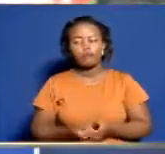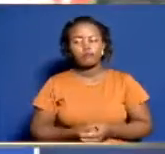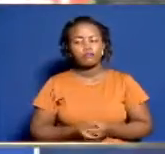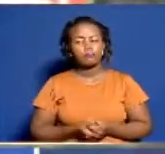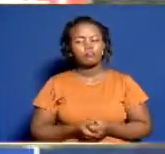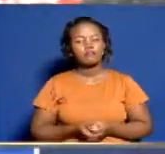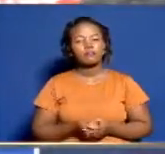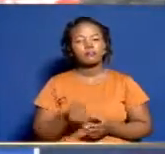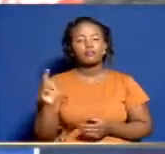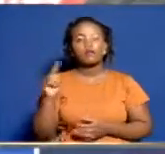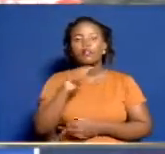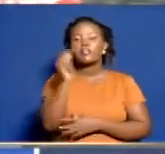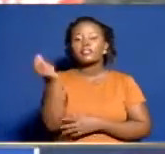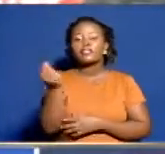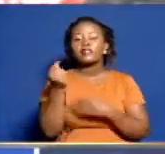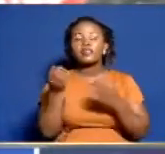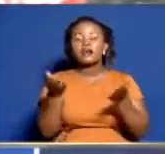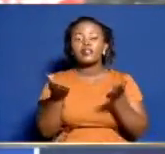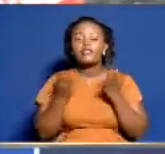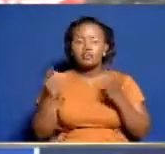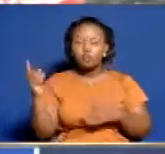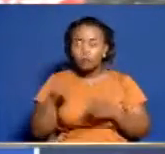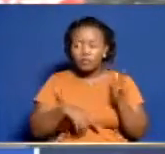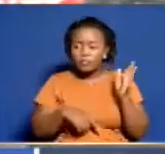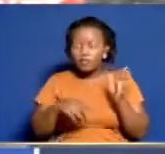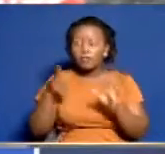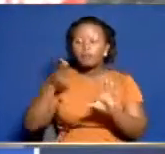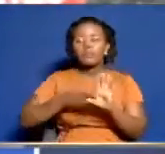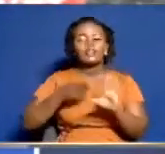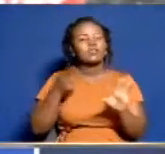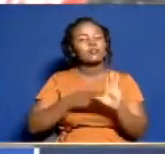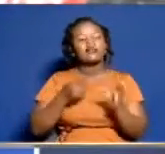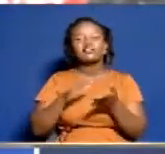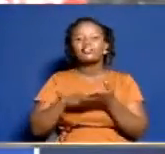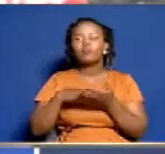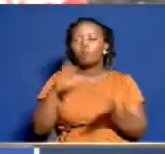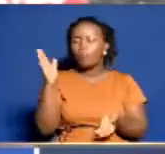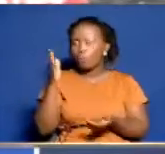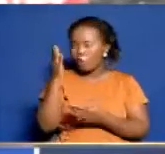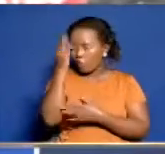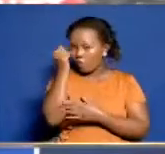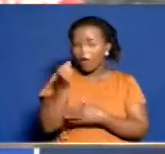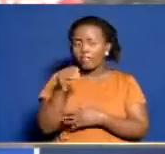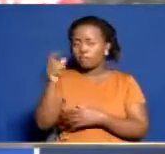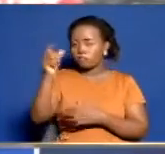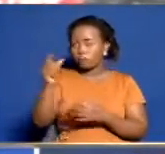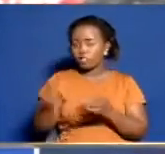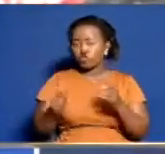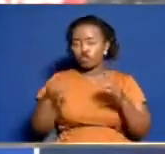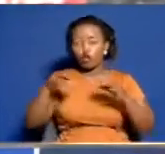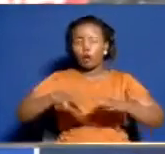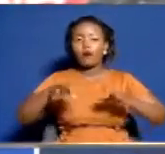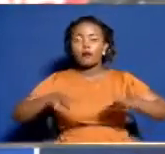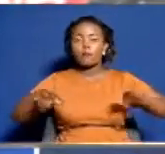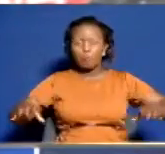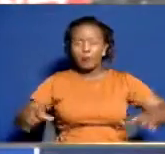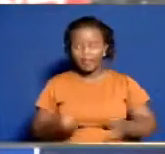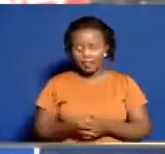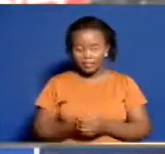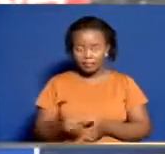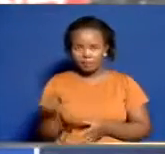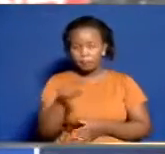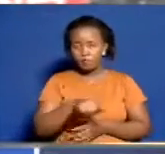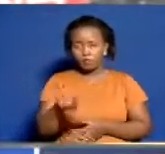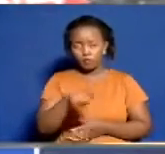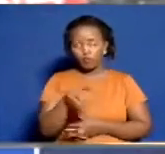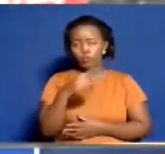And Kenya needs to be a major player because of this massive regional market. We can only